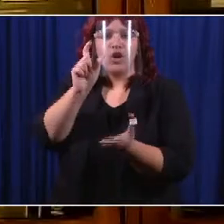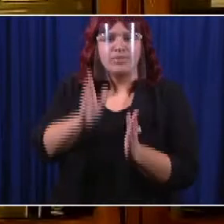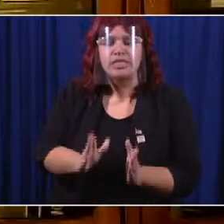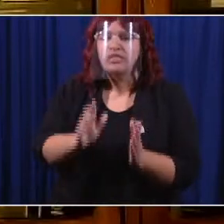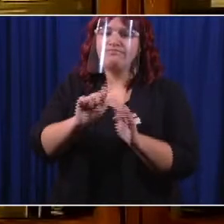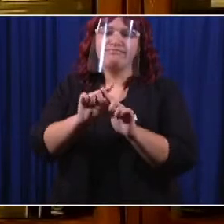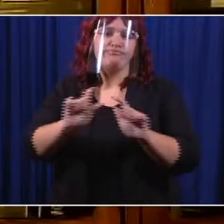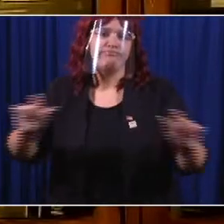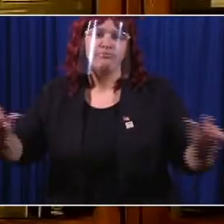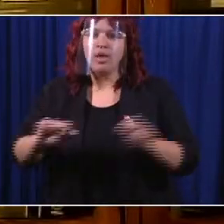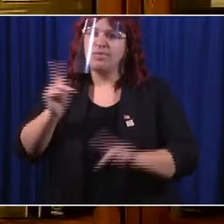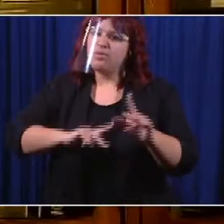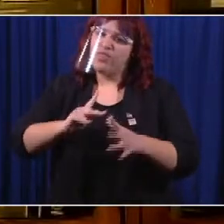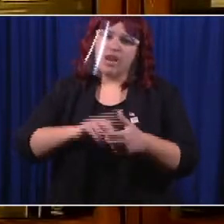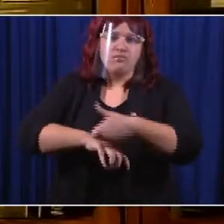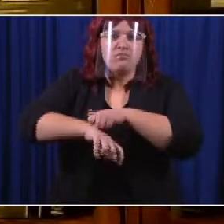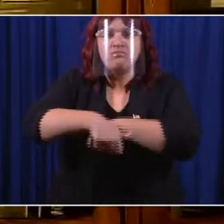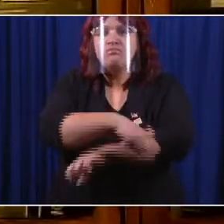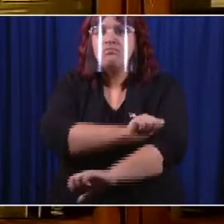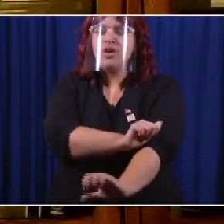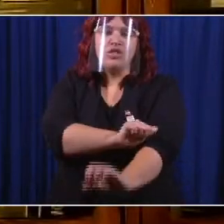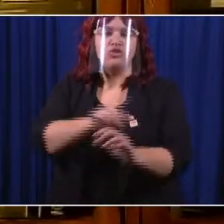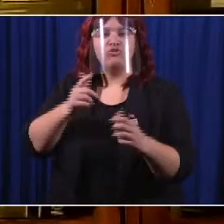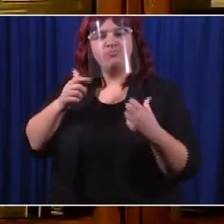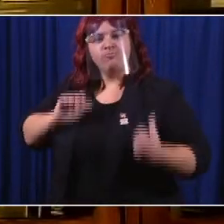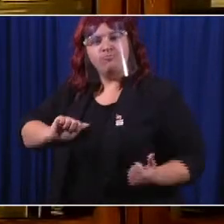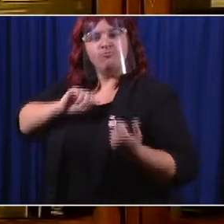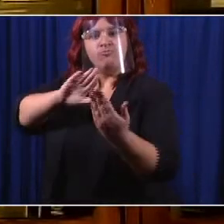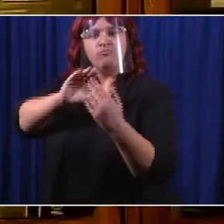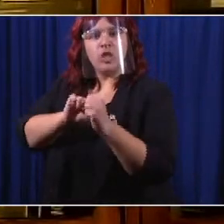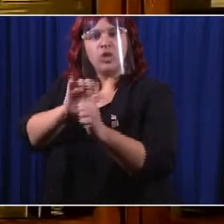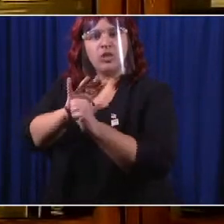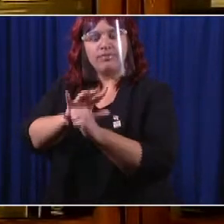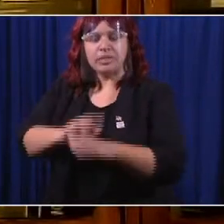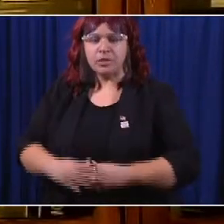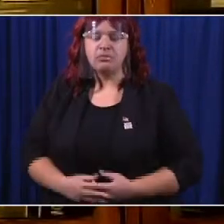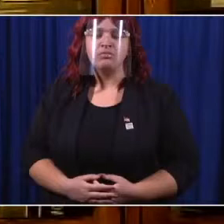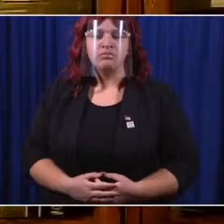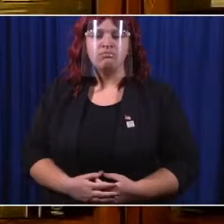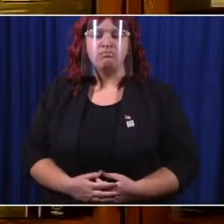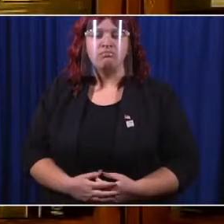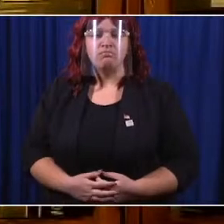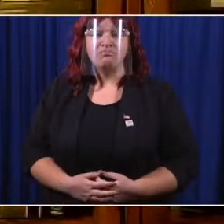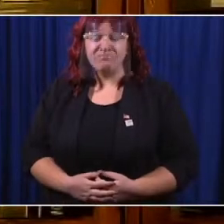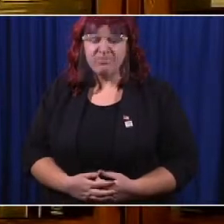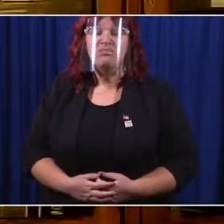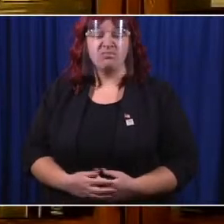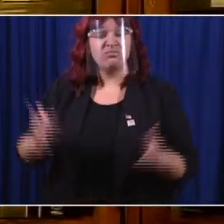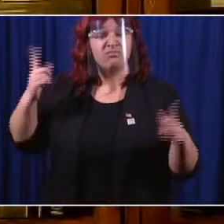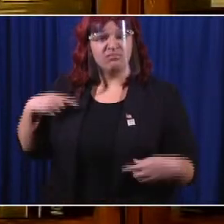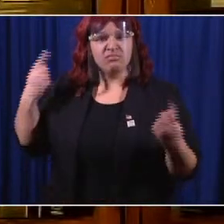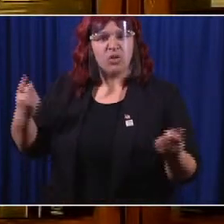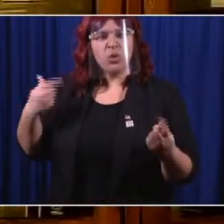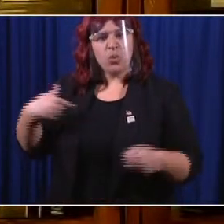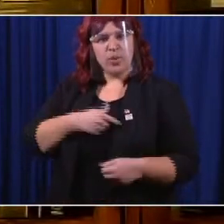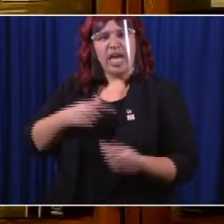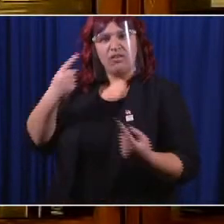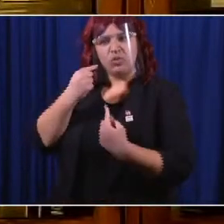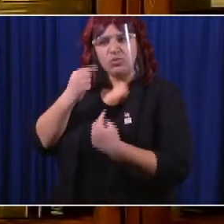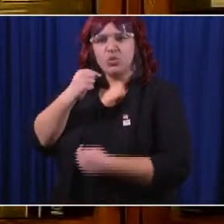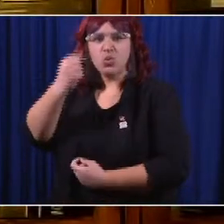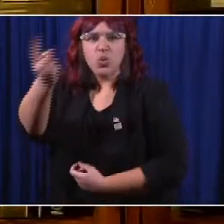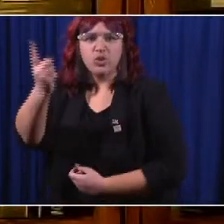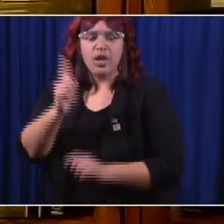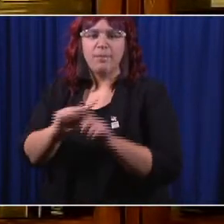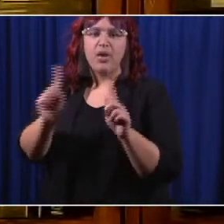are battling this. We've really continued on many of the same trends that we've been talking about over the last few weeks. In fact,